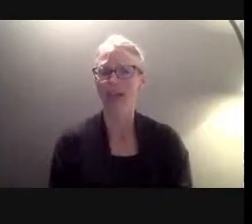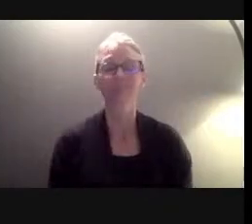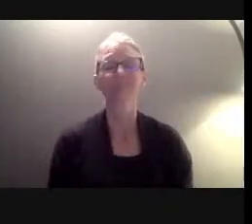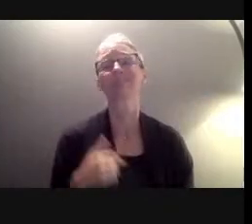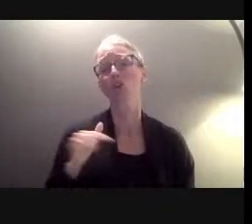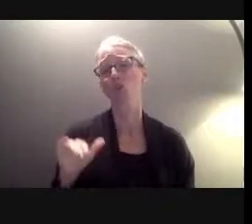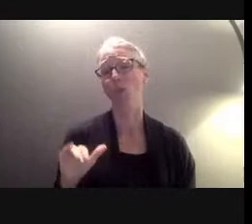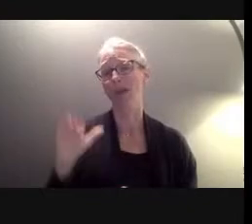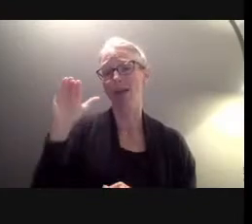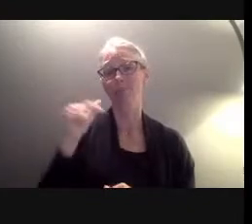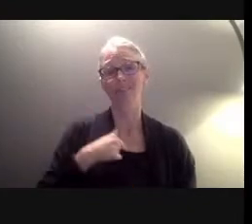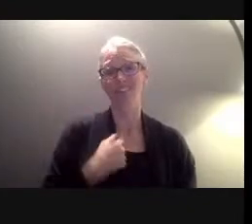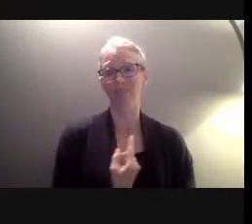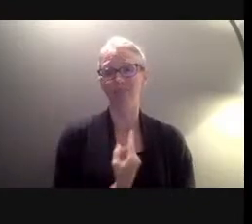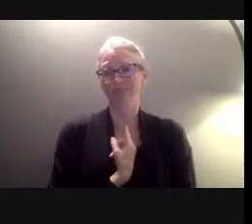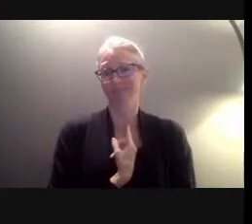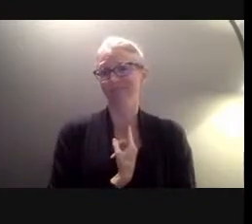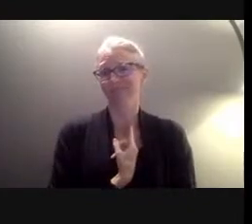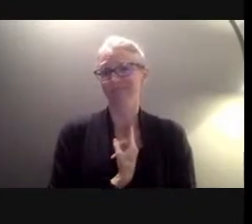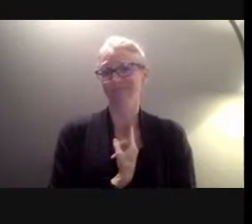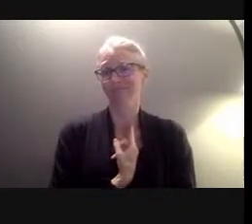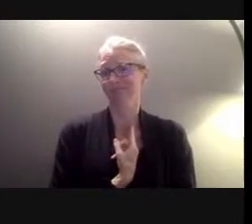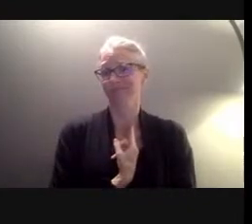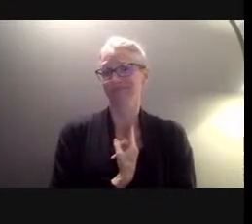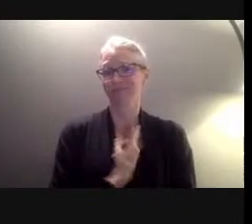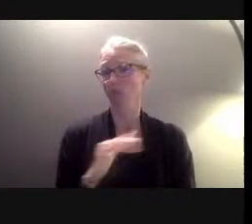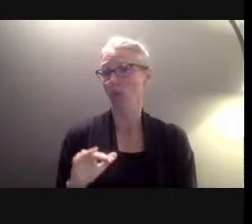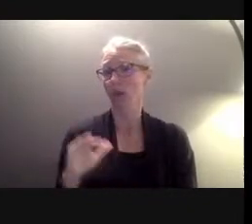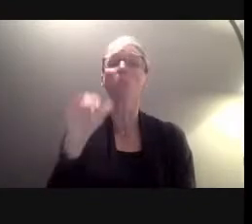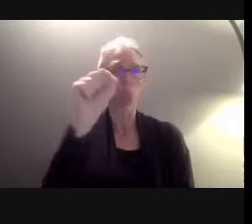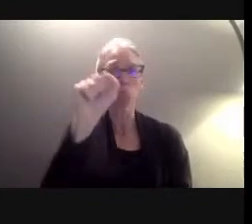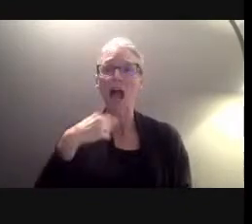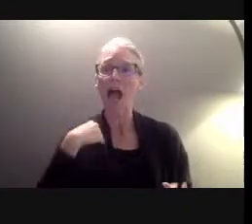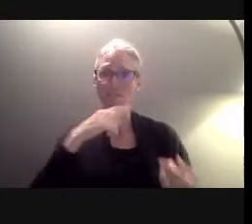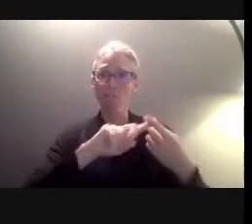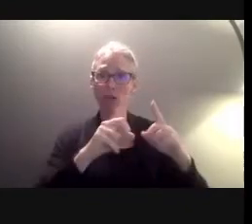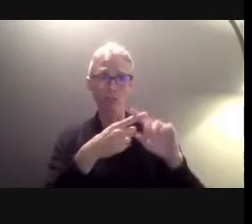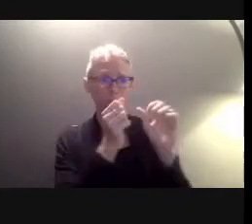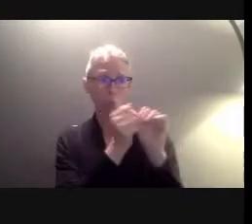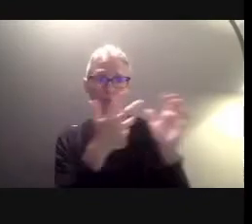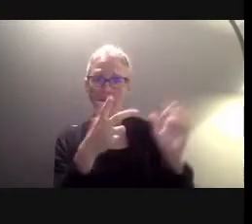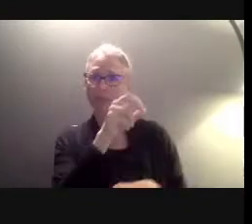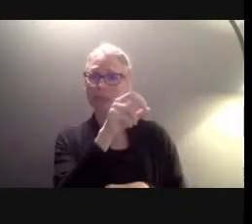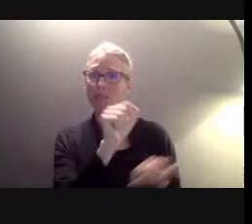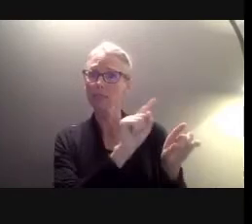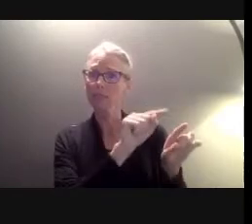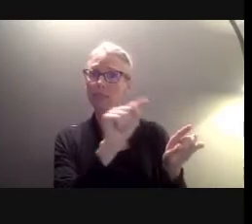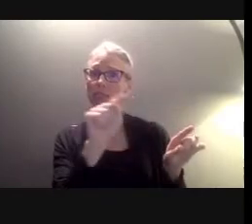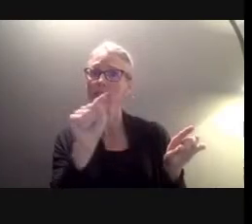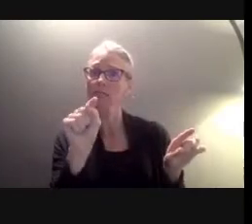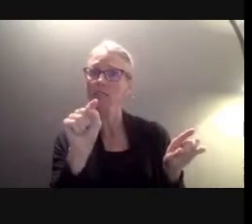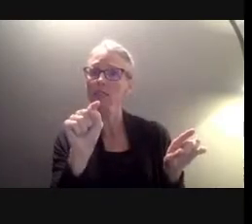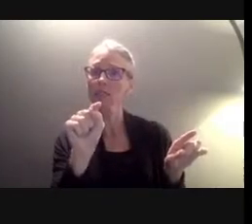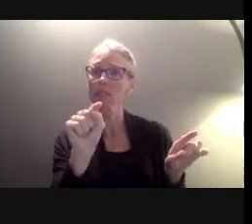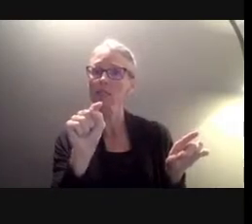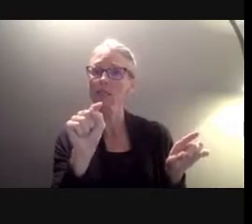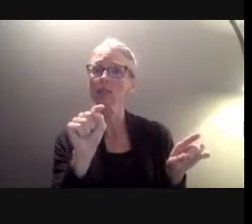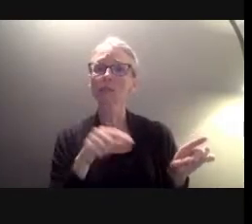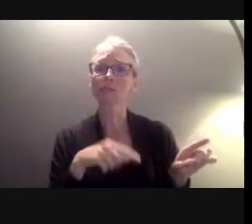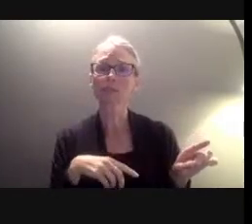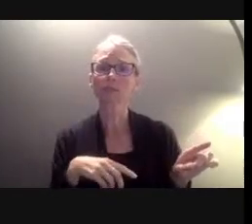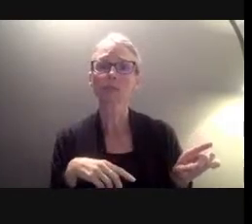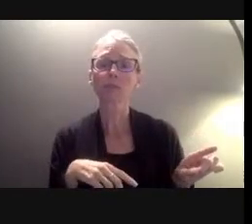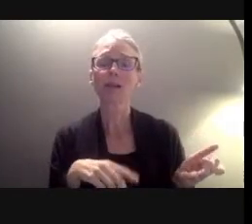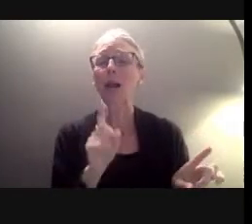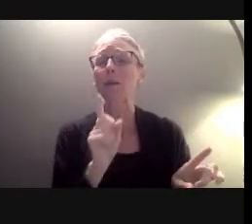box at school sometimes. I did have friends without disabilities. Most of them didn't have disabilities, but I